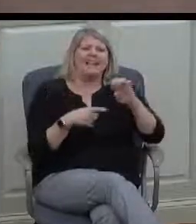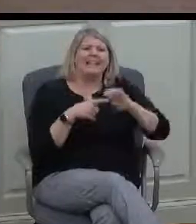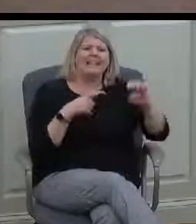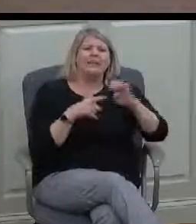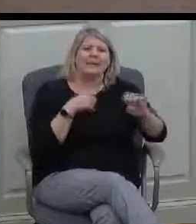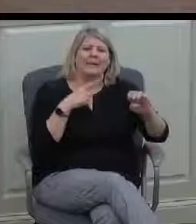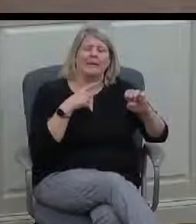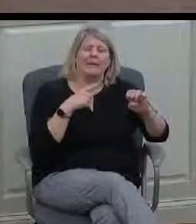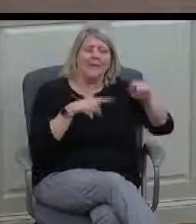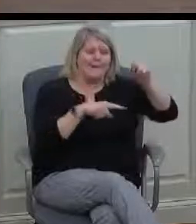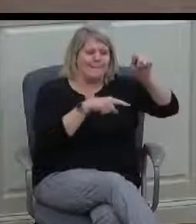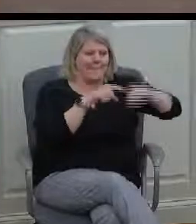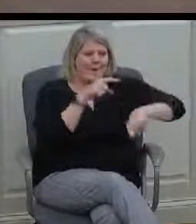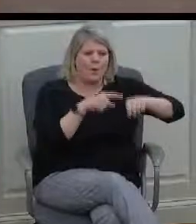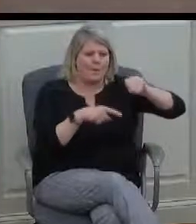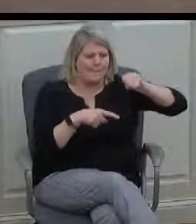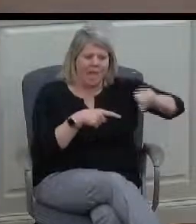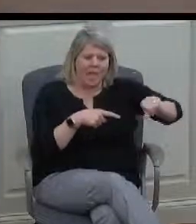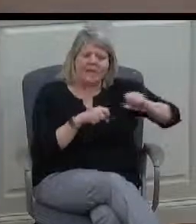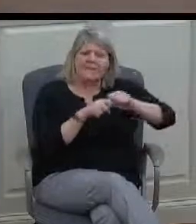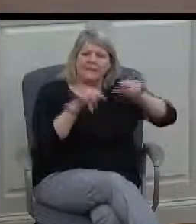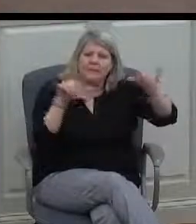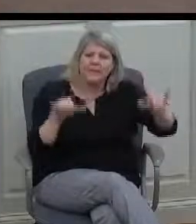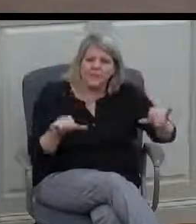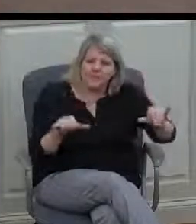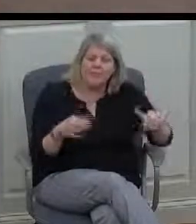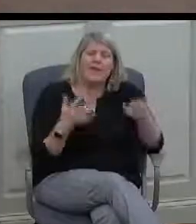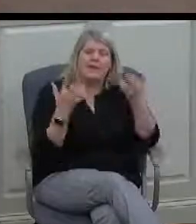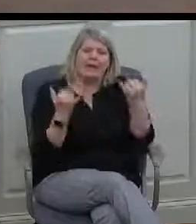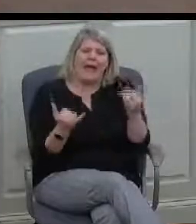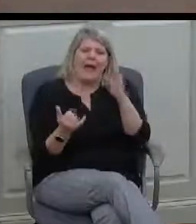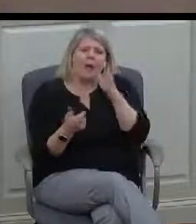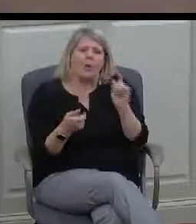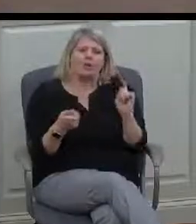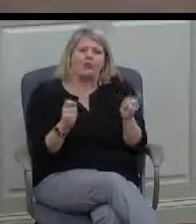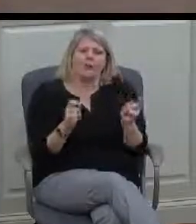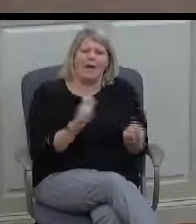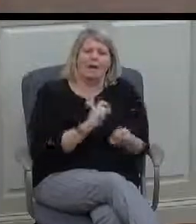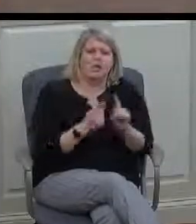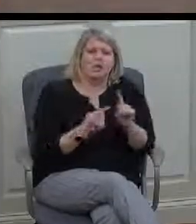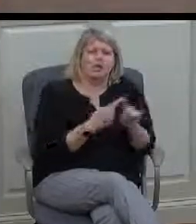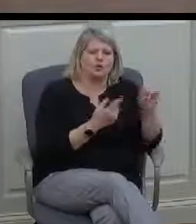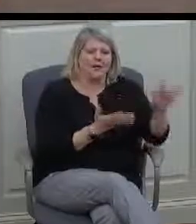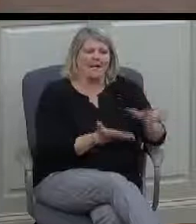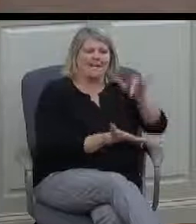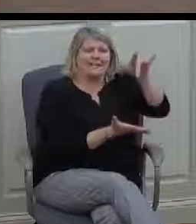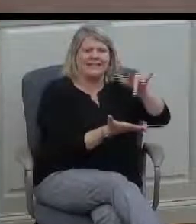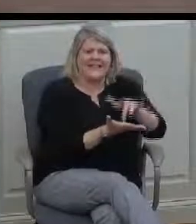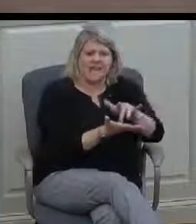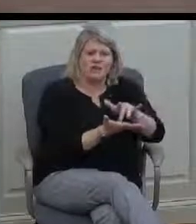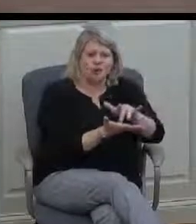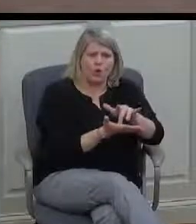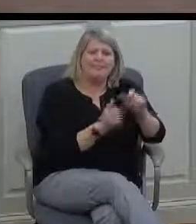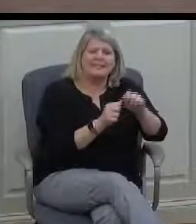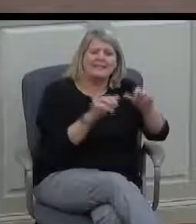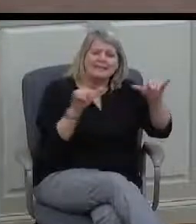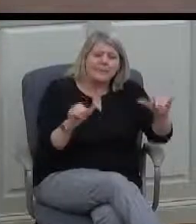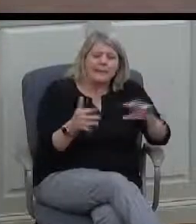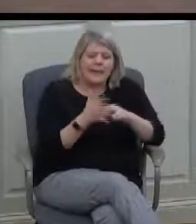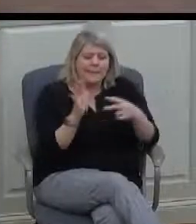as well. They're in the process of converting to a central system. So some areas in